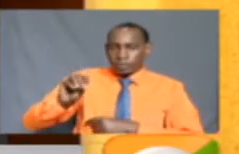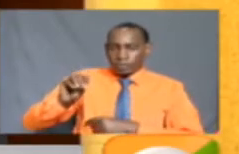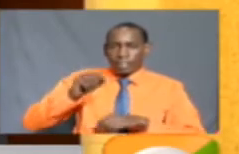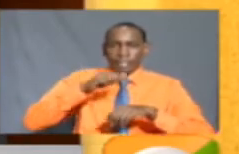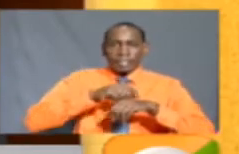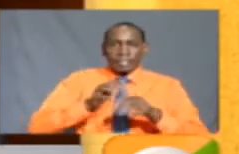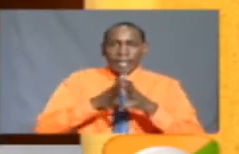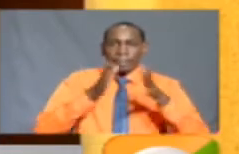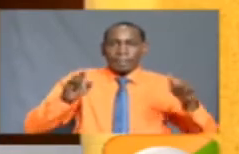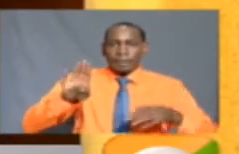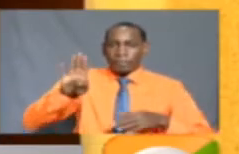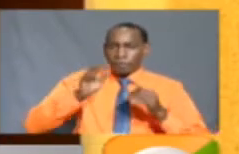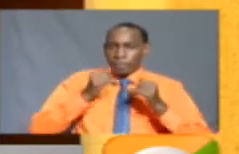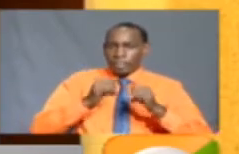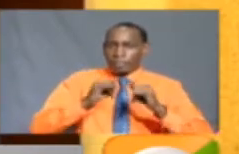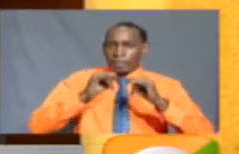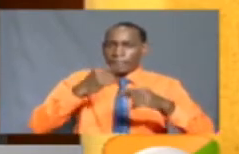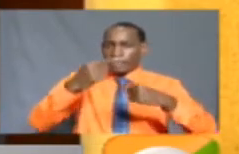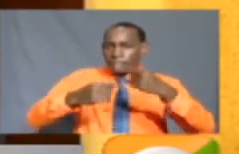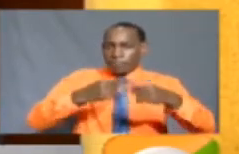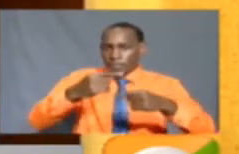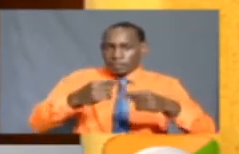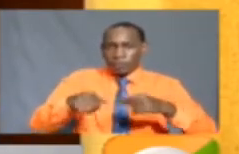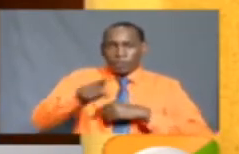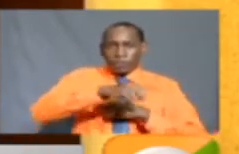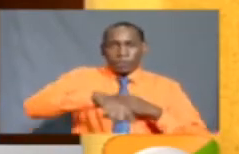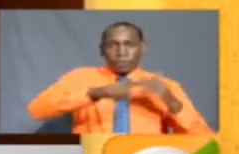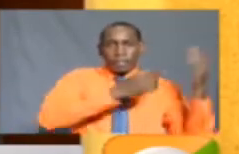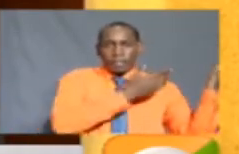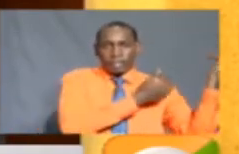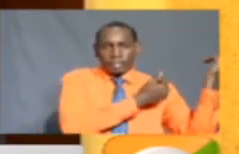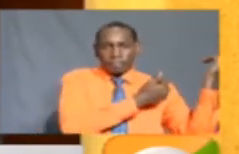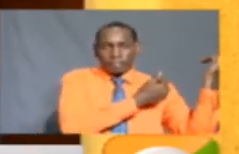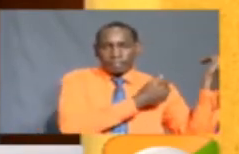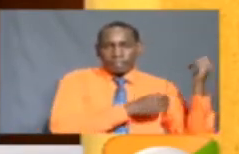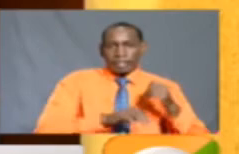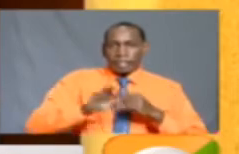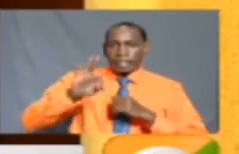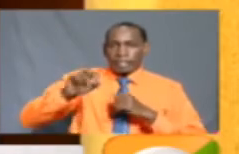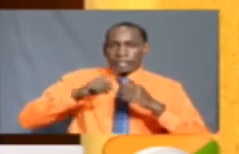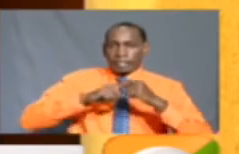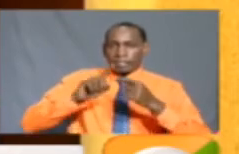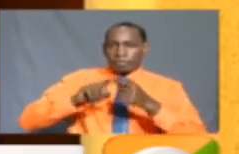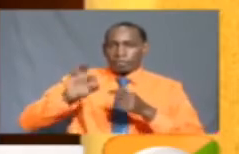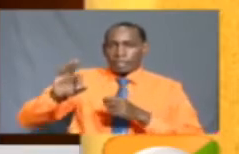Four are being implemented, we're expecting performance at 6 to 7%.